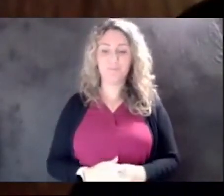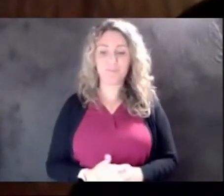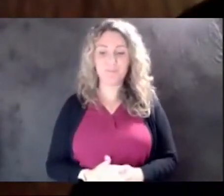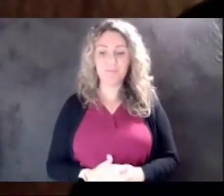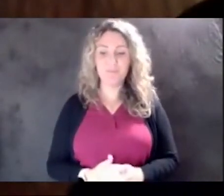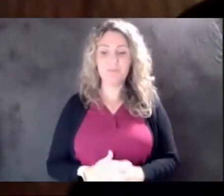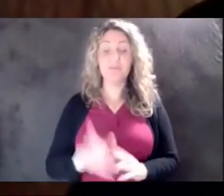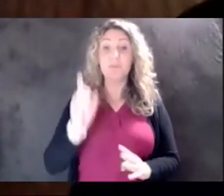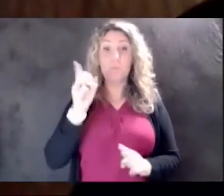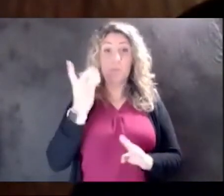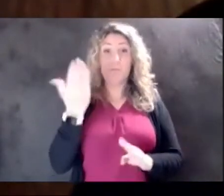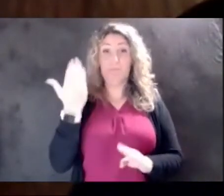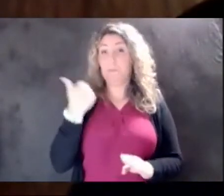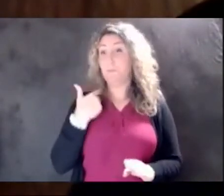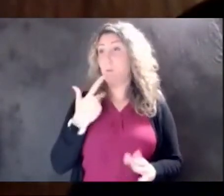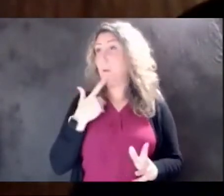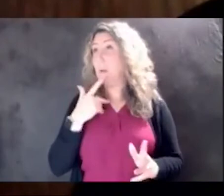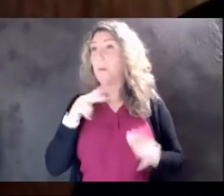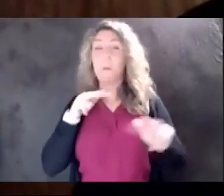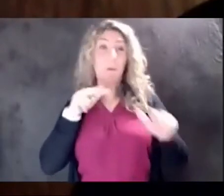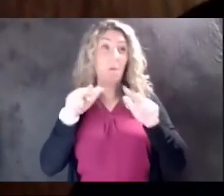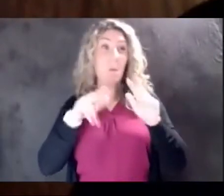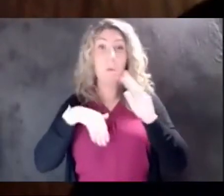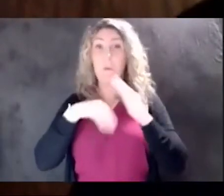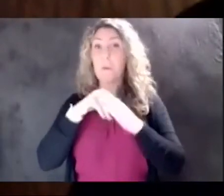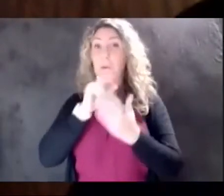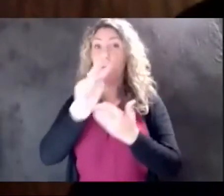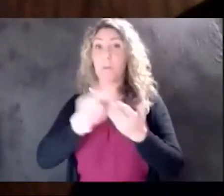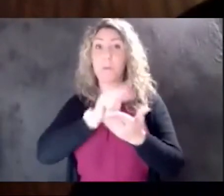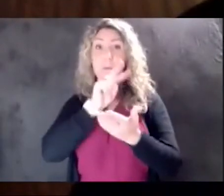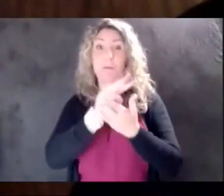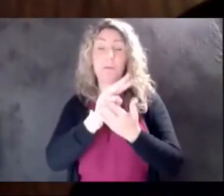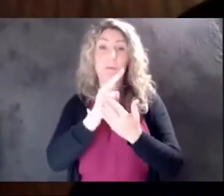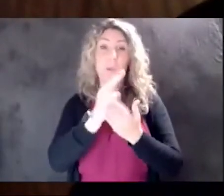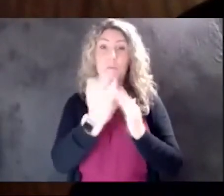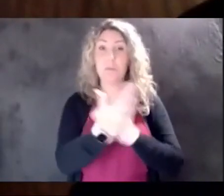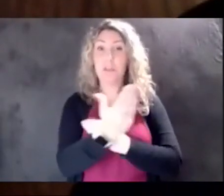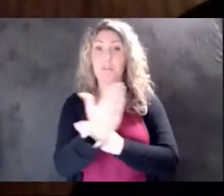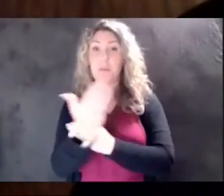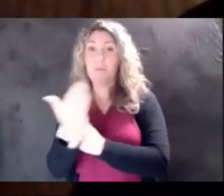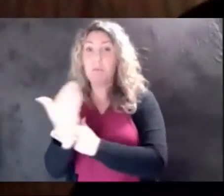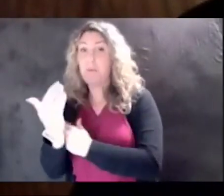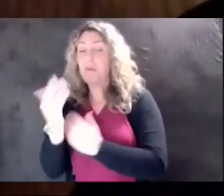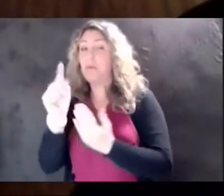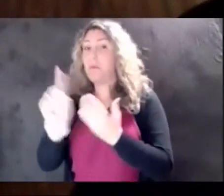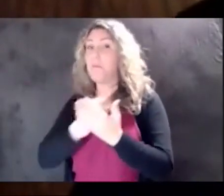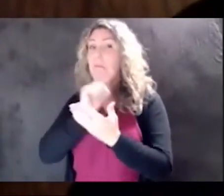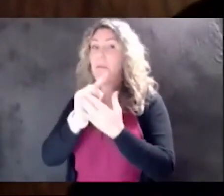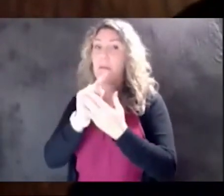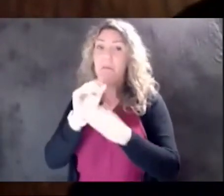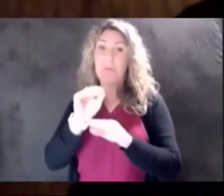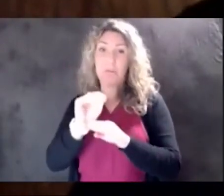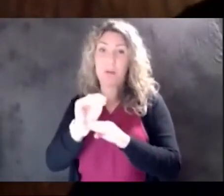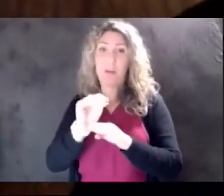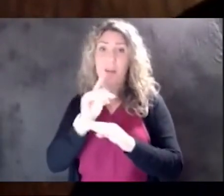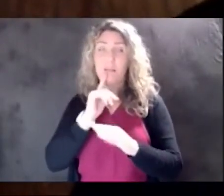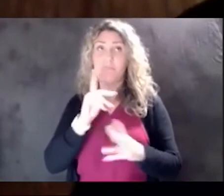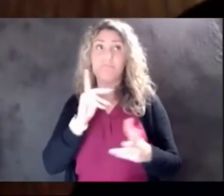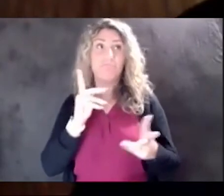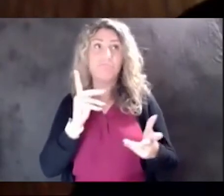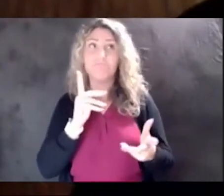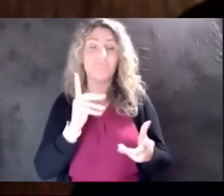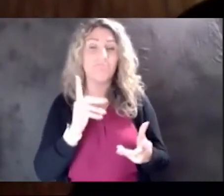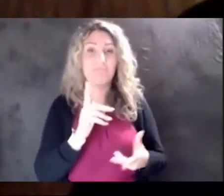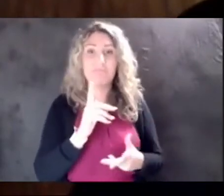Whereas before I would walk up to 2 hours in the morning and then come back with an hour in the evening, and over a